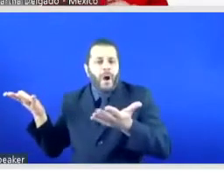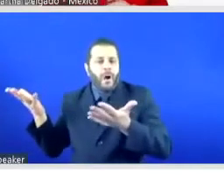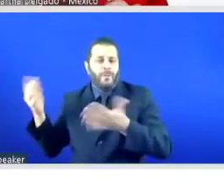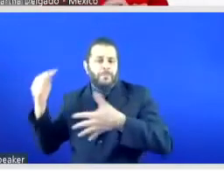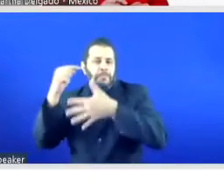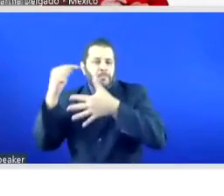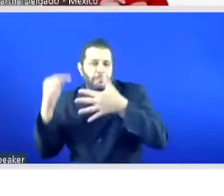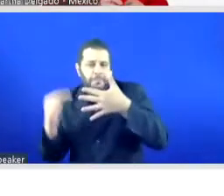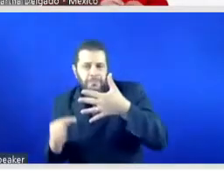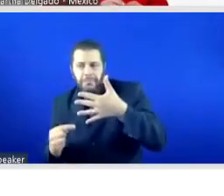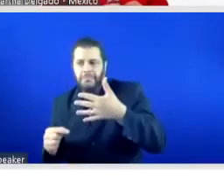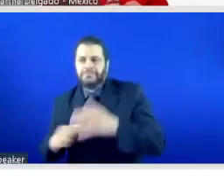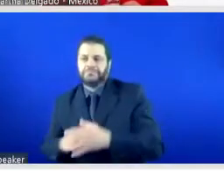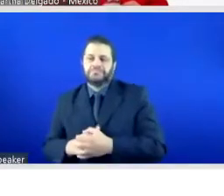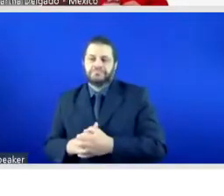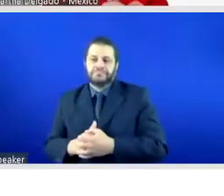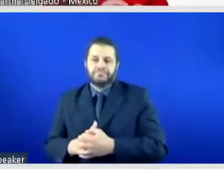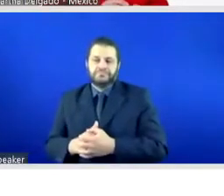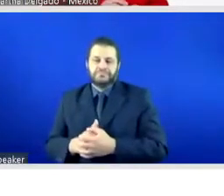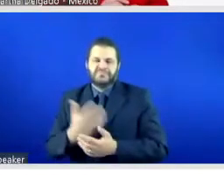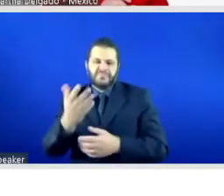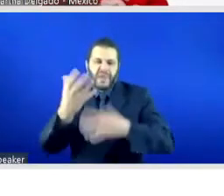Muchísimas gracias. Escuchando